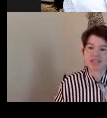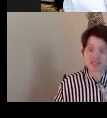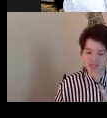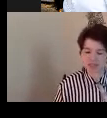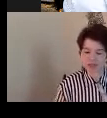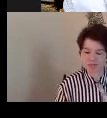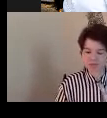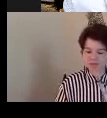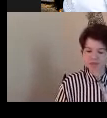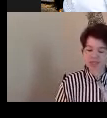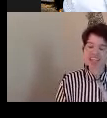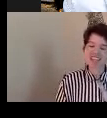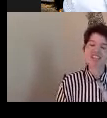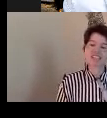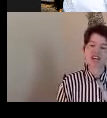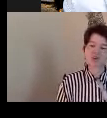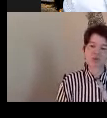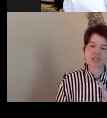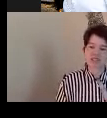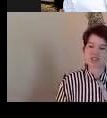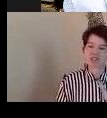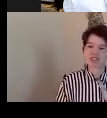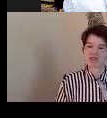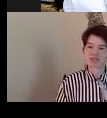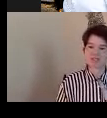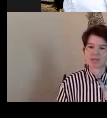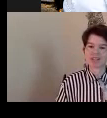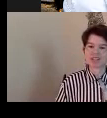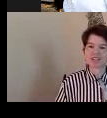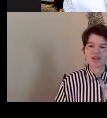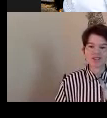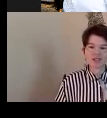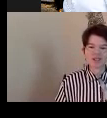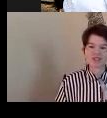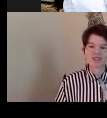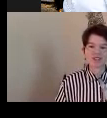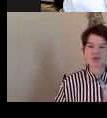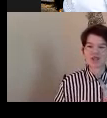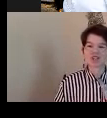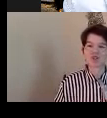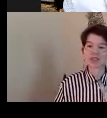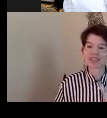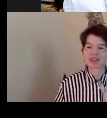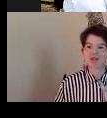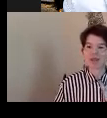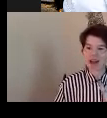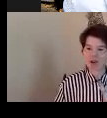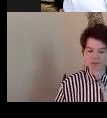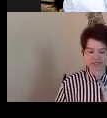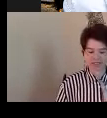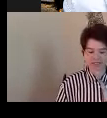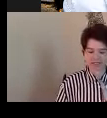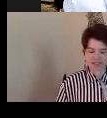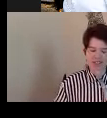disability history. This is how normalization of disability turns into extraordinary